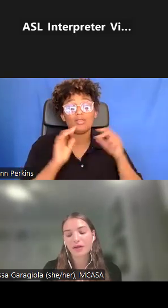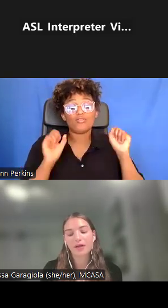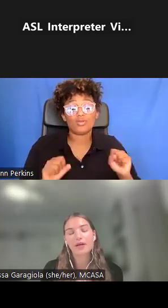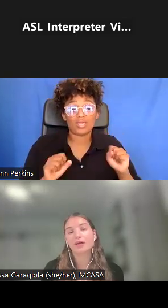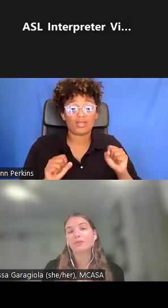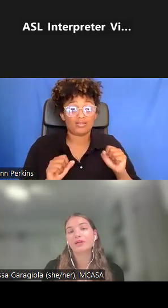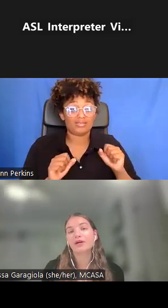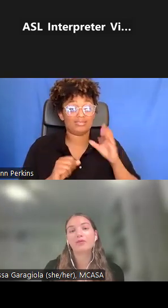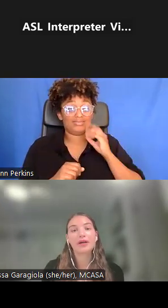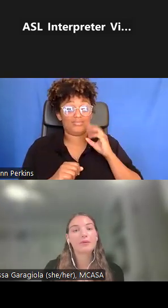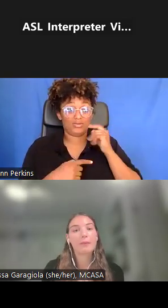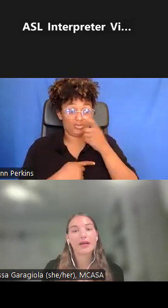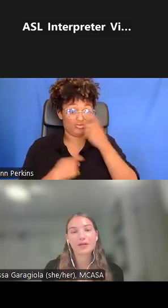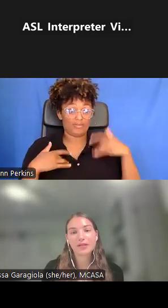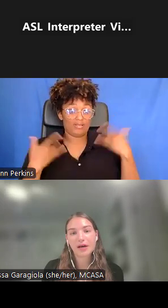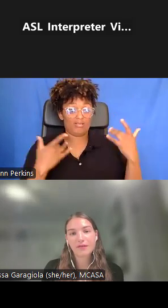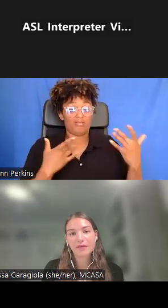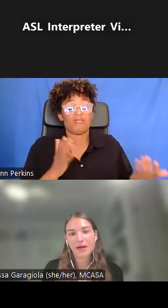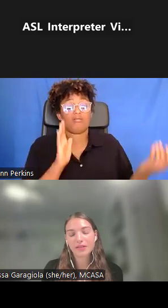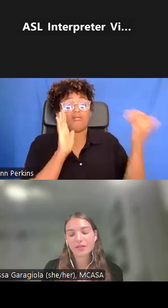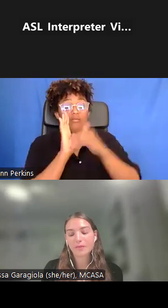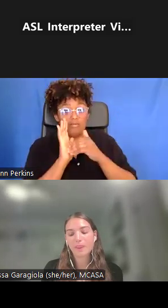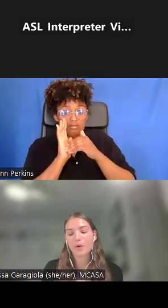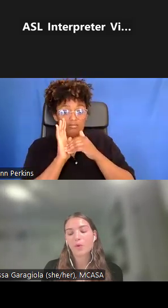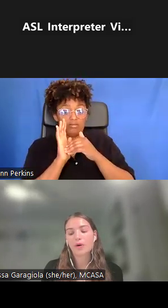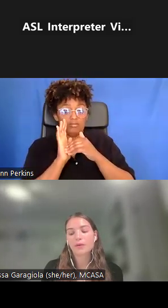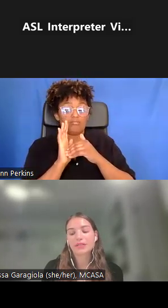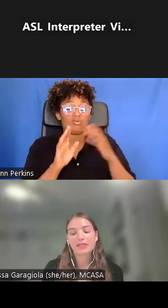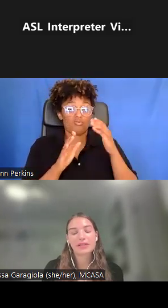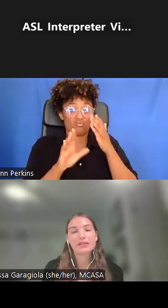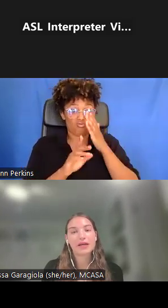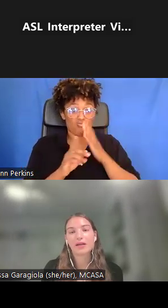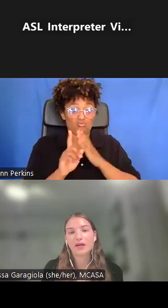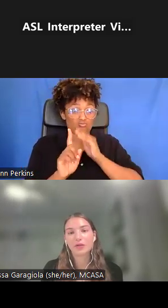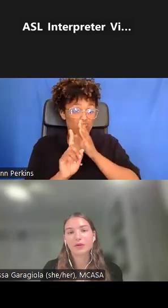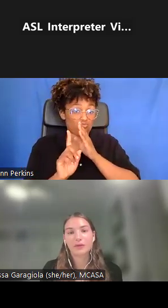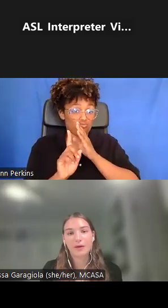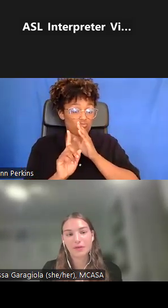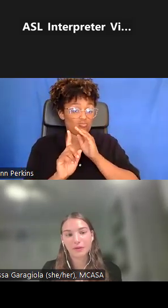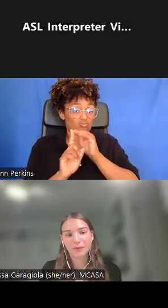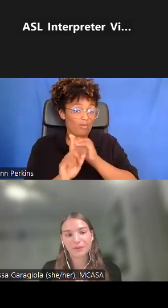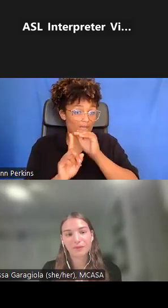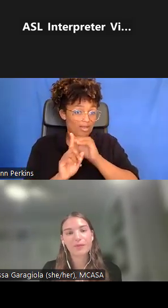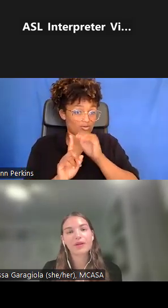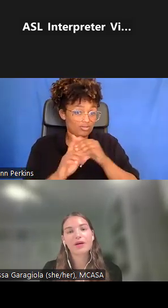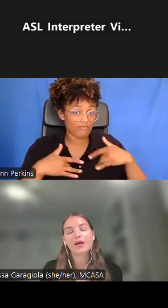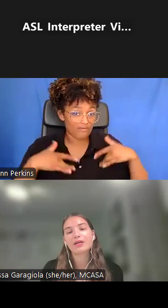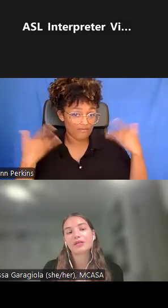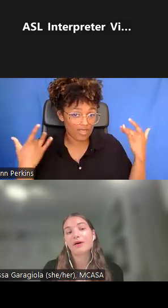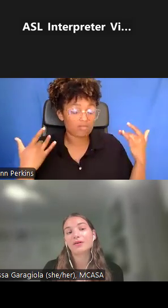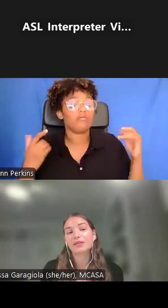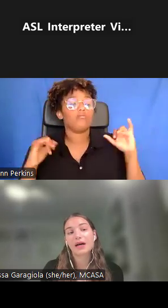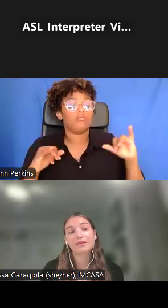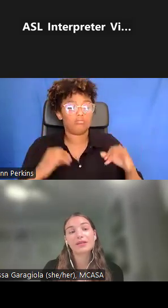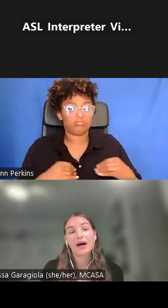event. It can be avoiding reminders of the event or persistent psychological arousal.